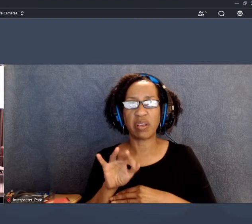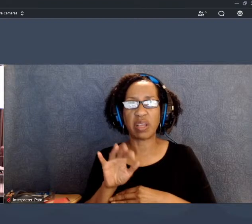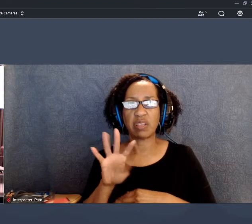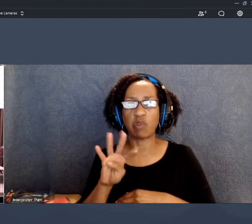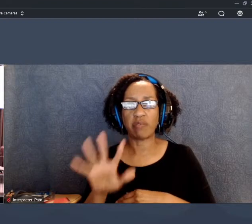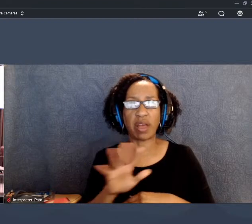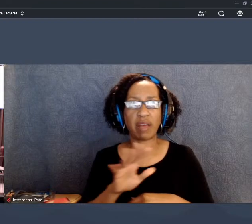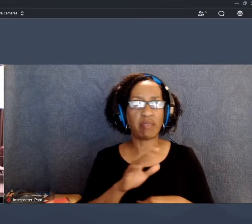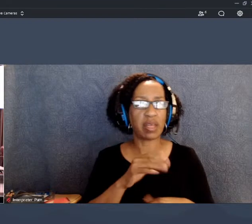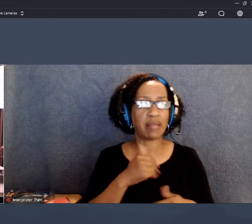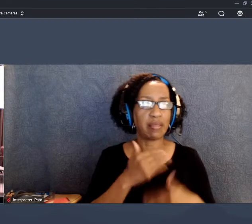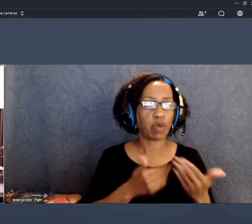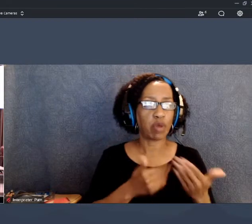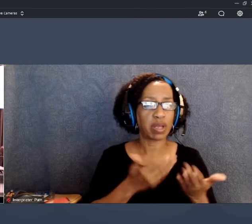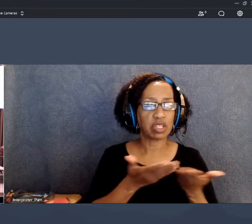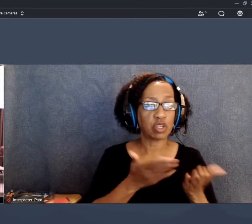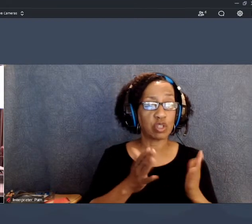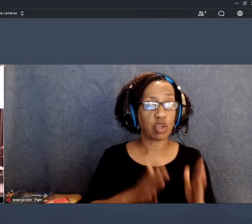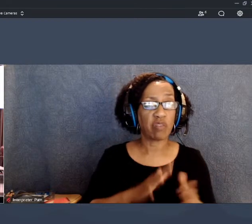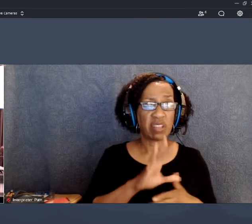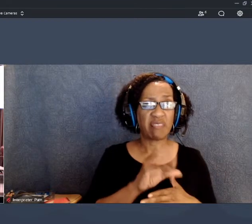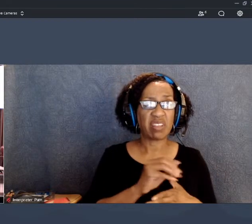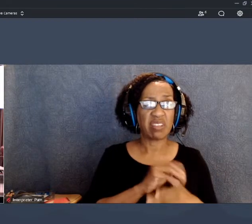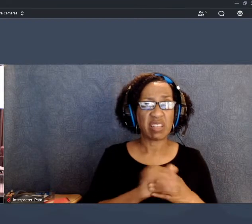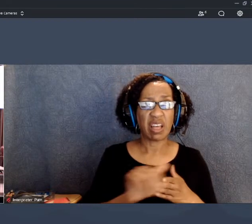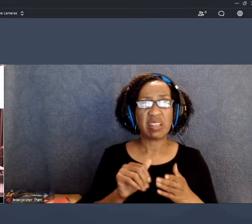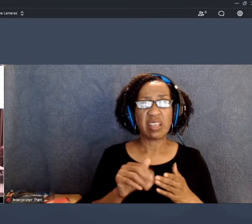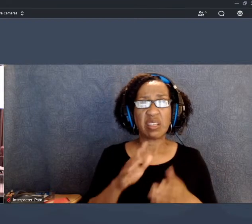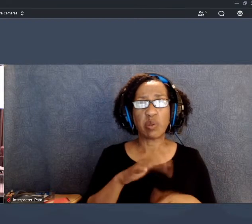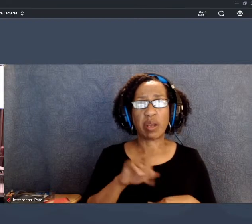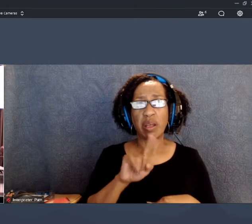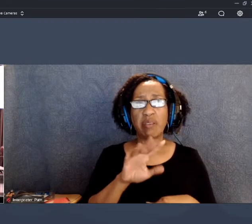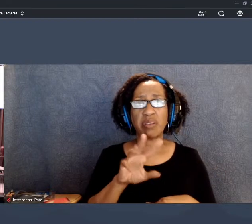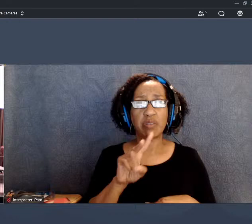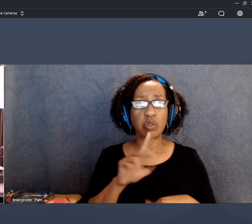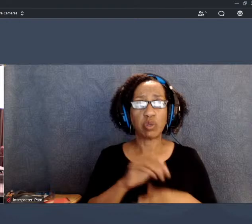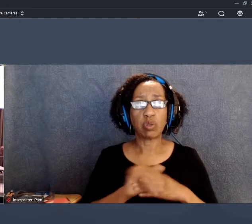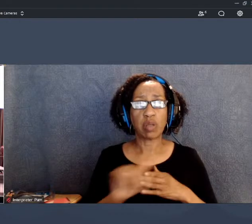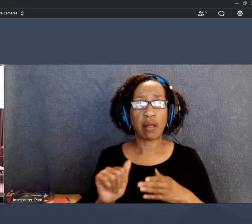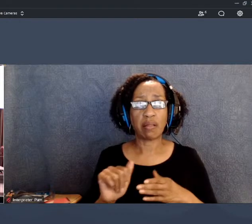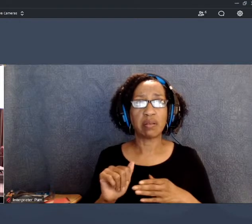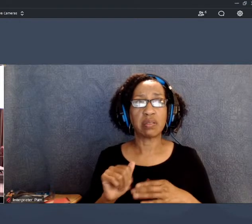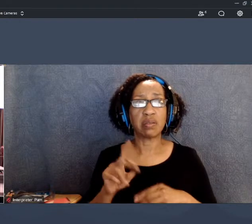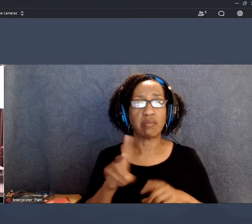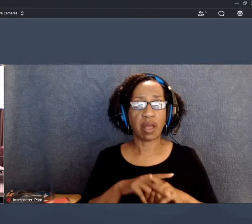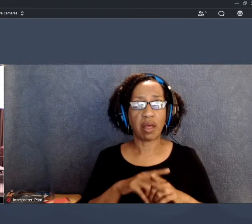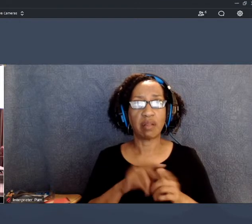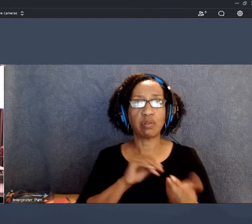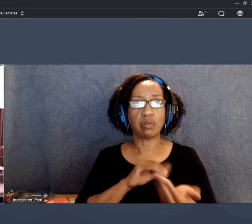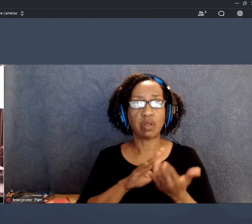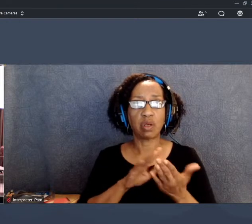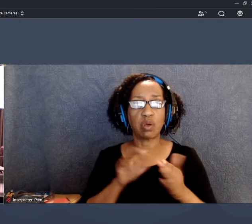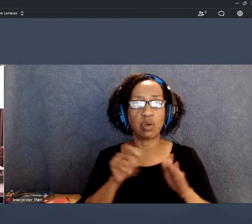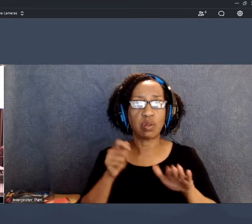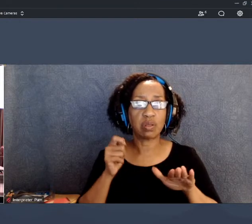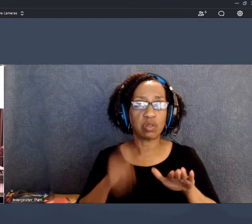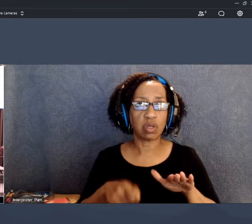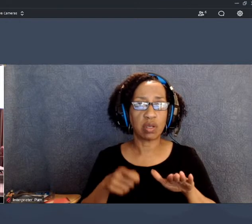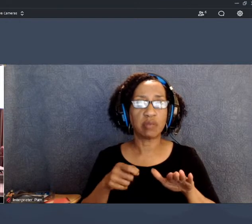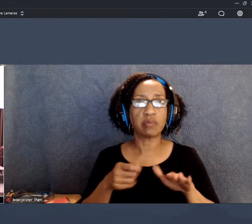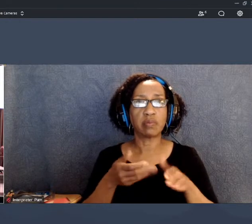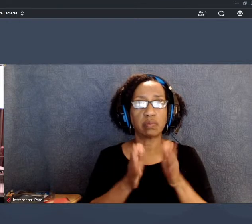paying approximately $152.50 to file the FED action. You go before the judge and you